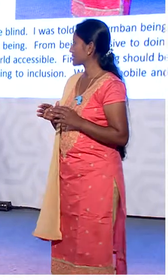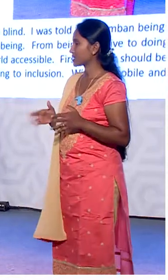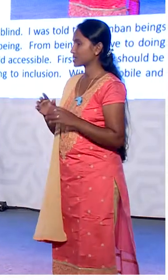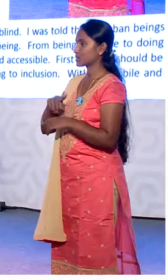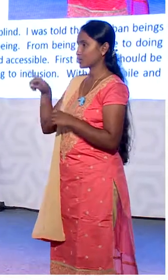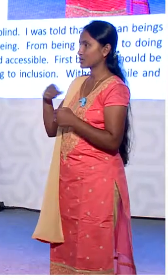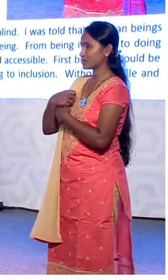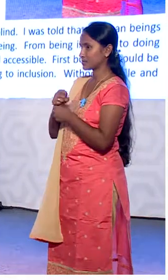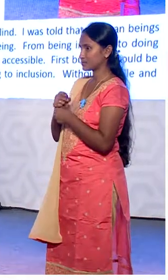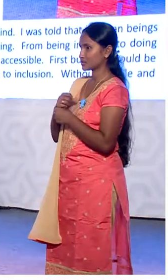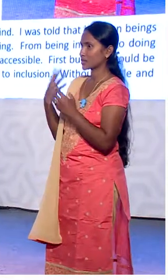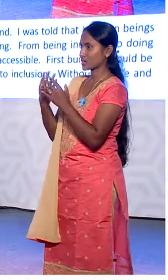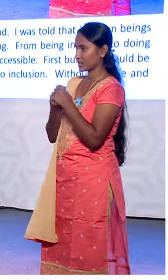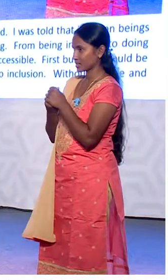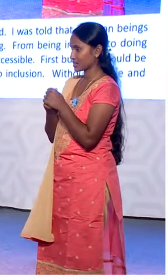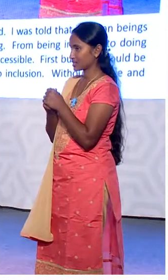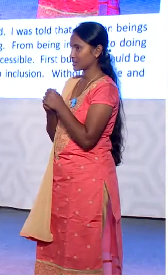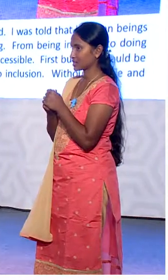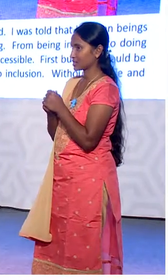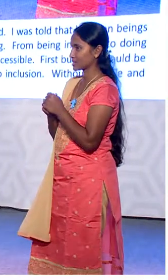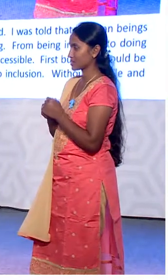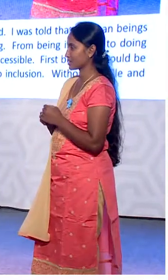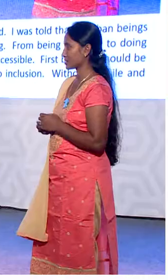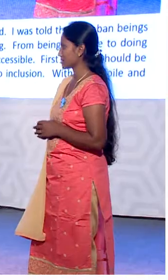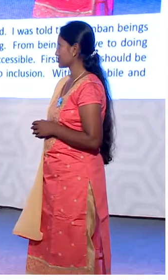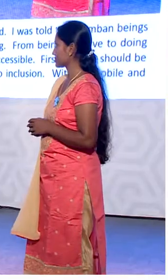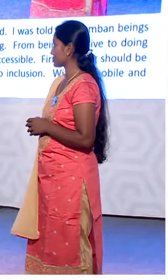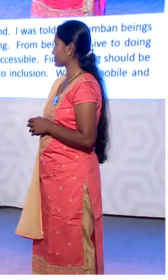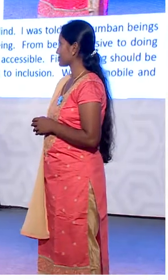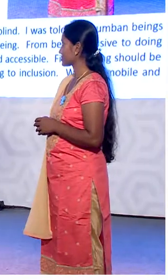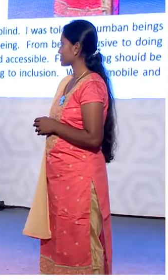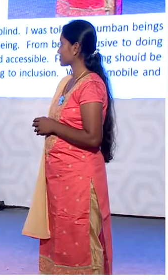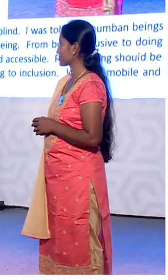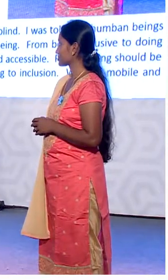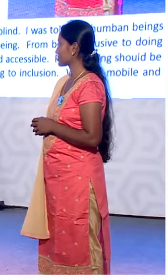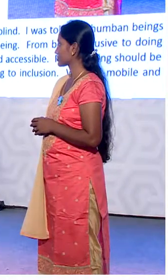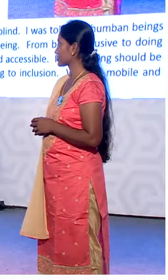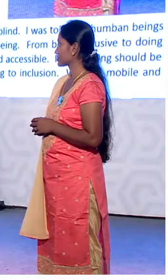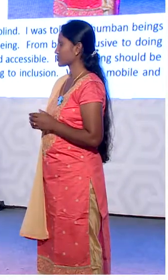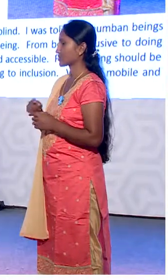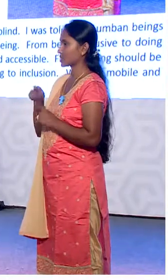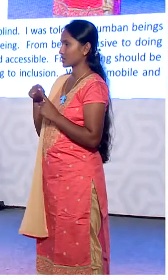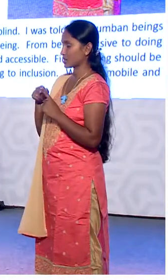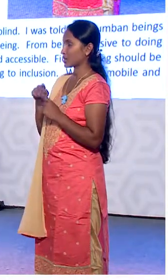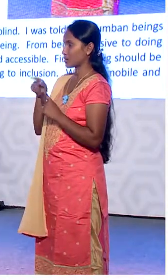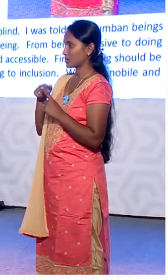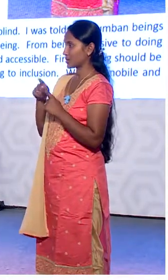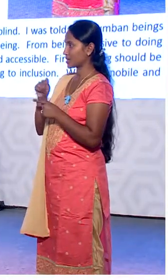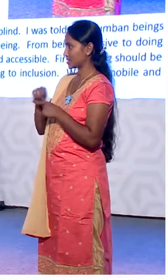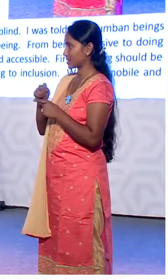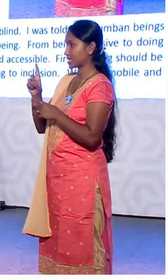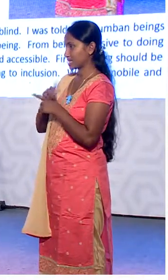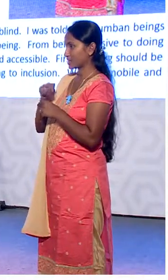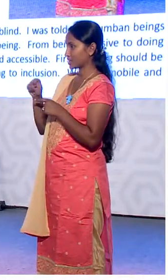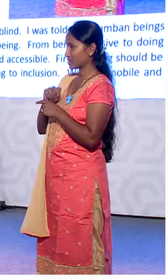make inclusion a norm. As a trainer on disability, I was